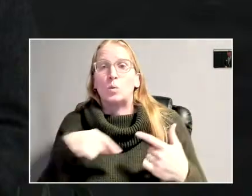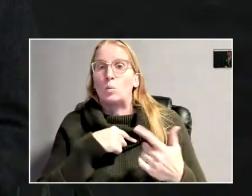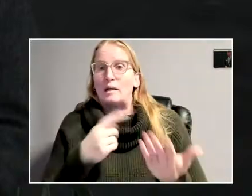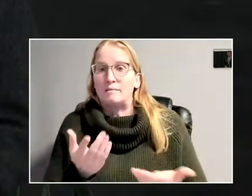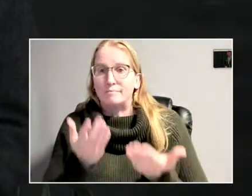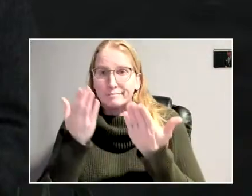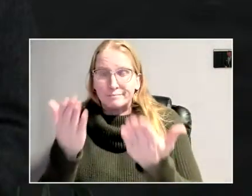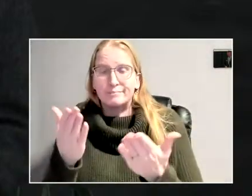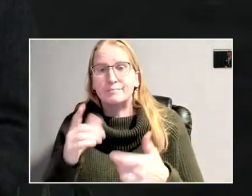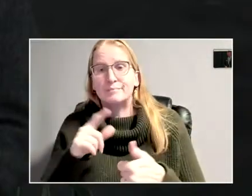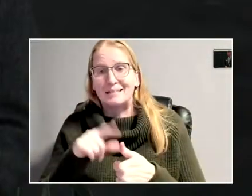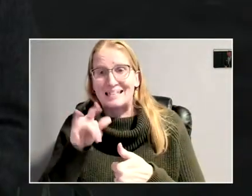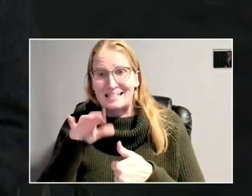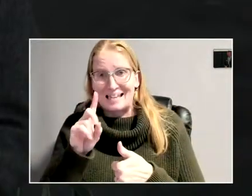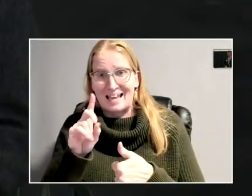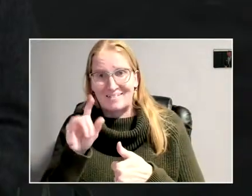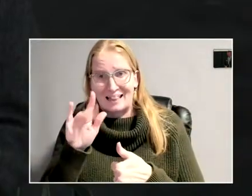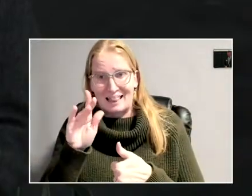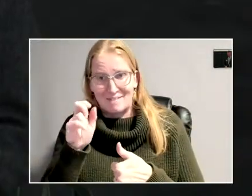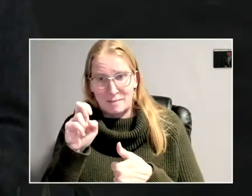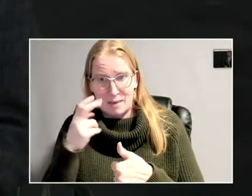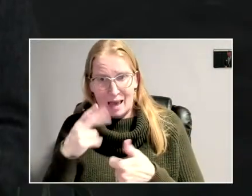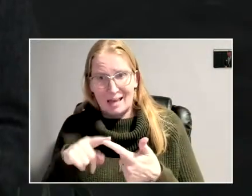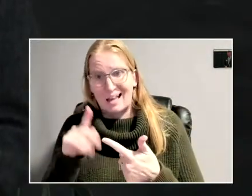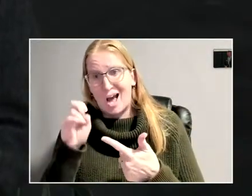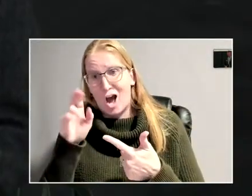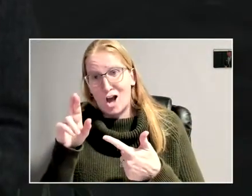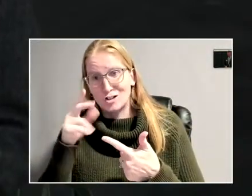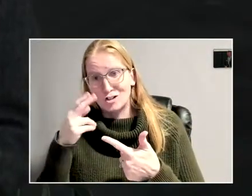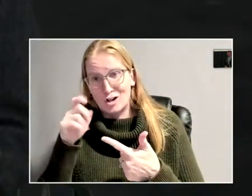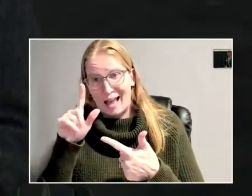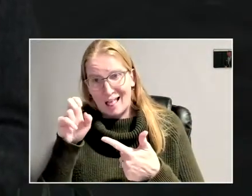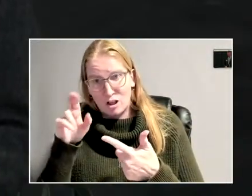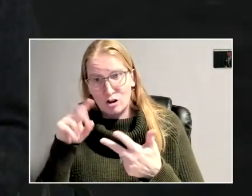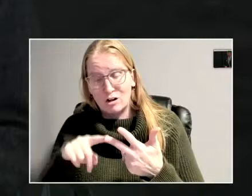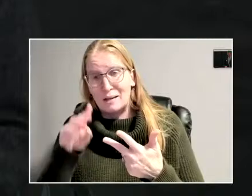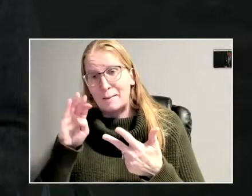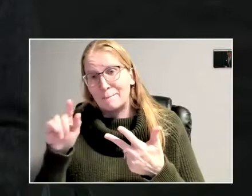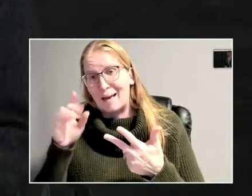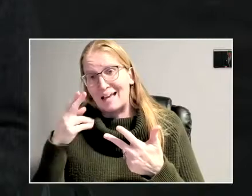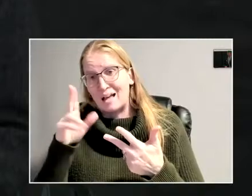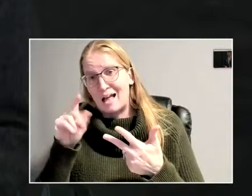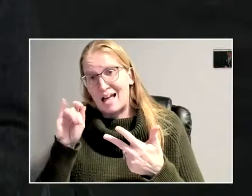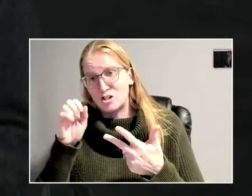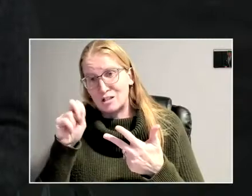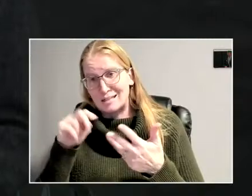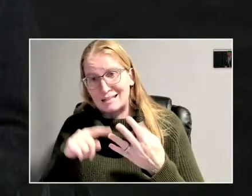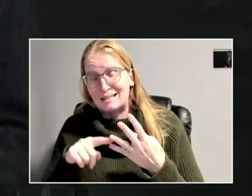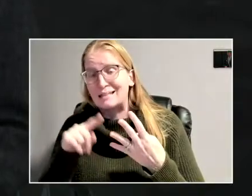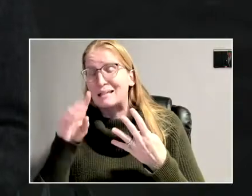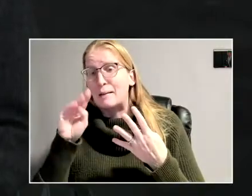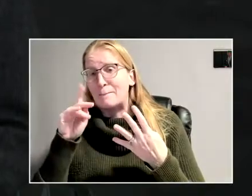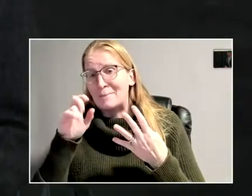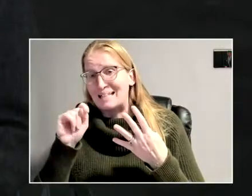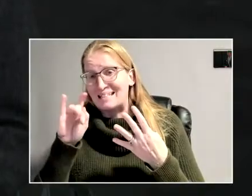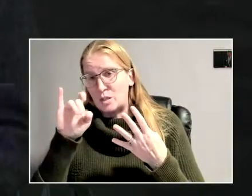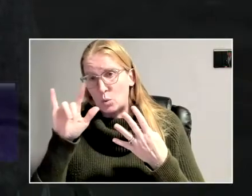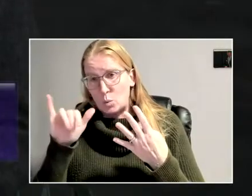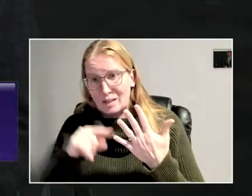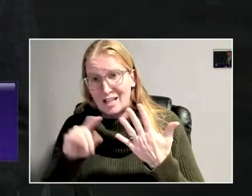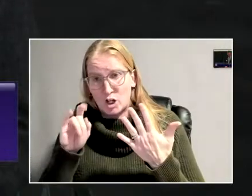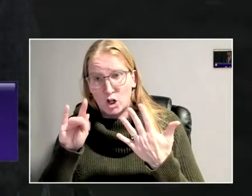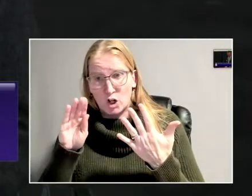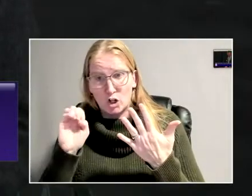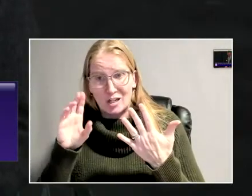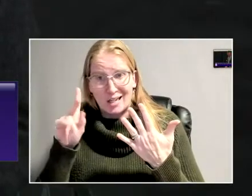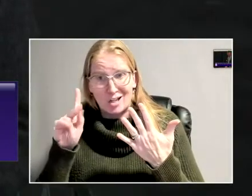levack Oscar heler Michael Hutcherson m kie Ernie Coughlin